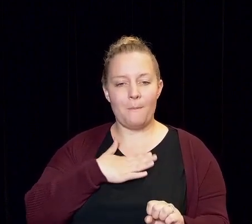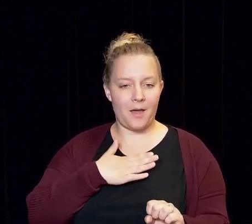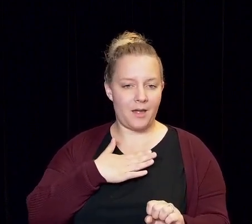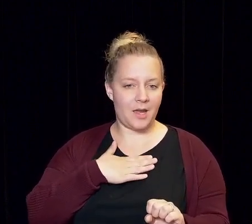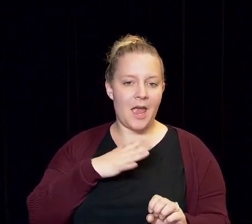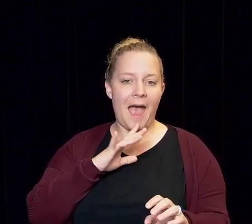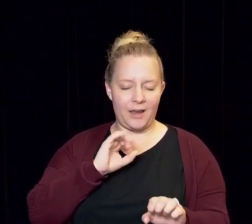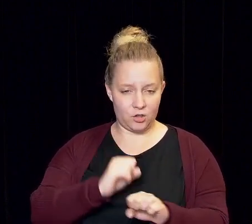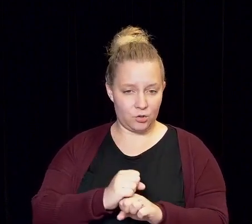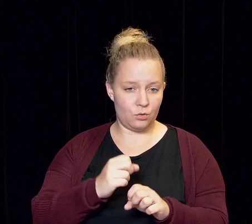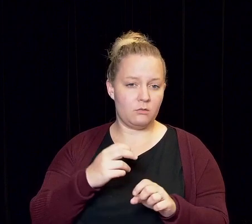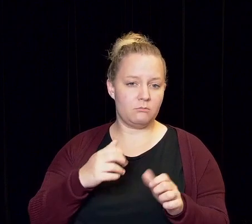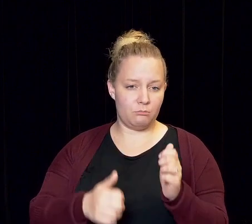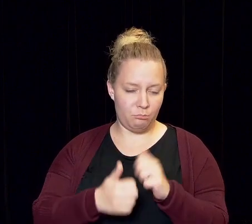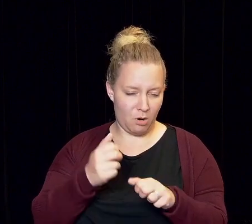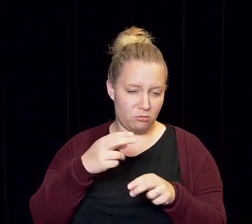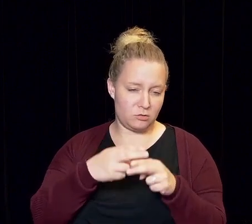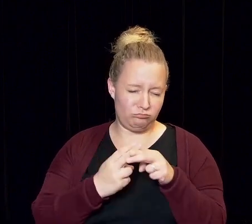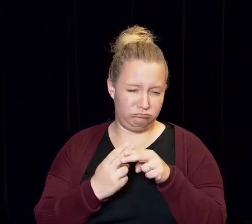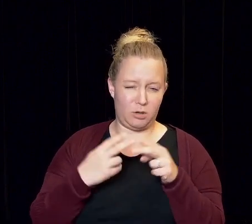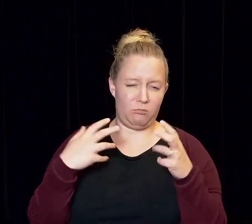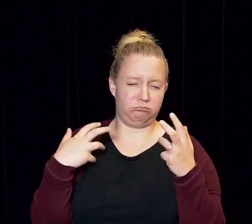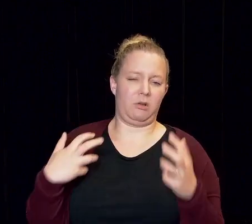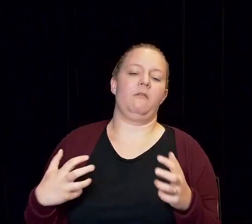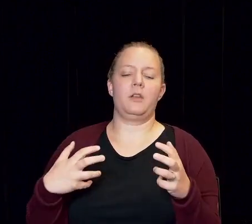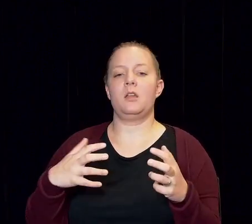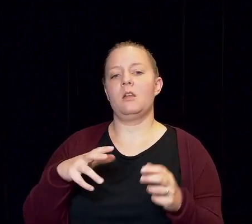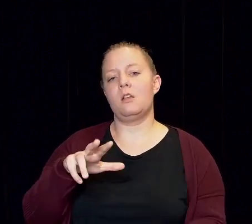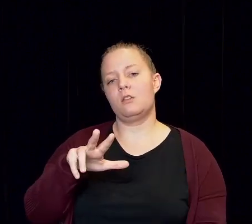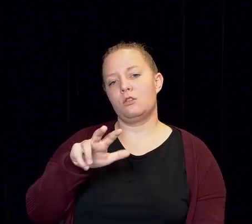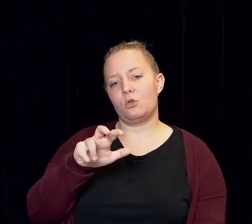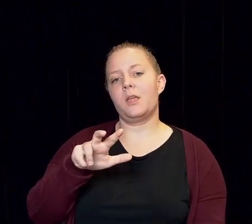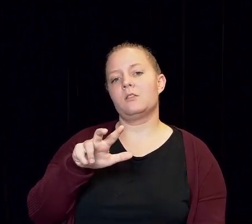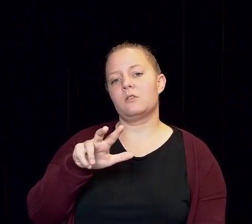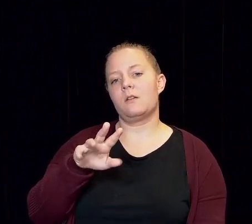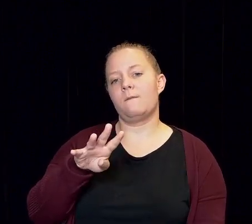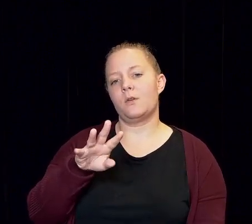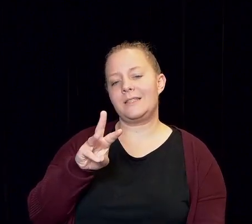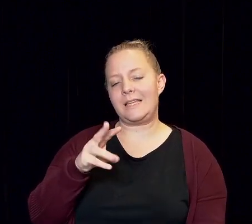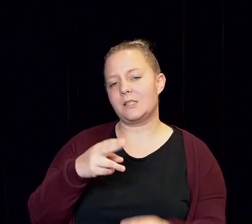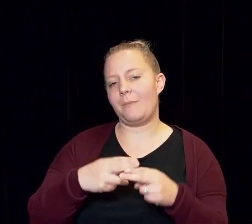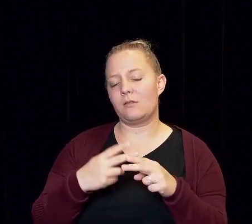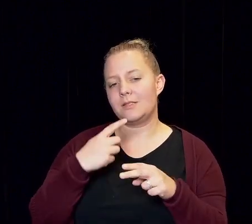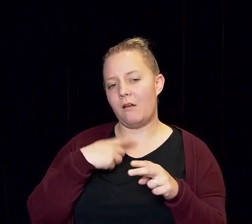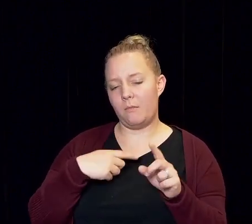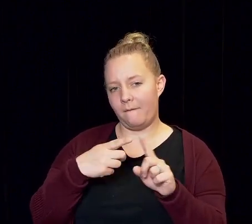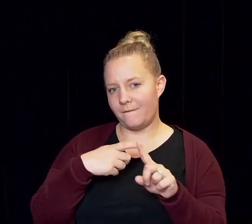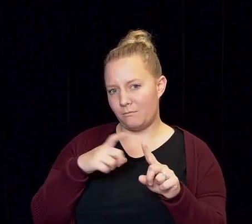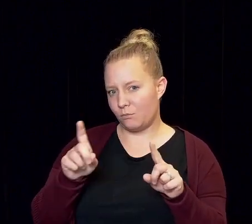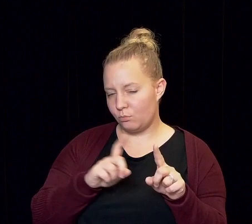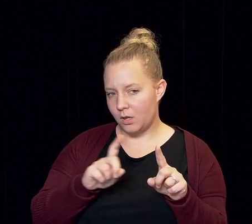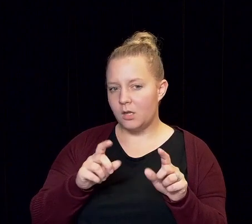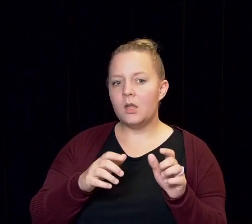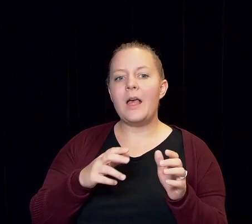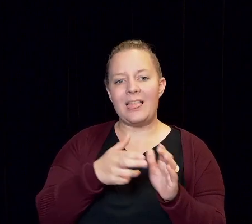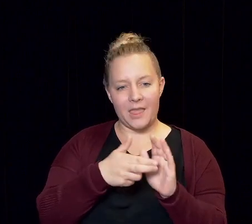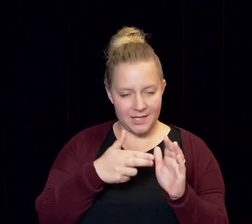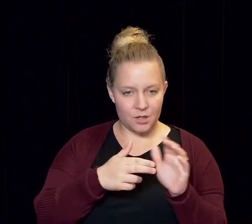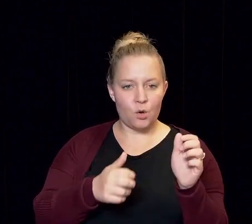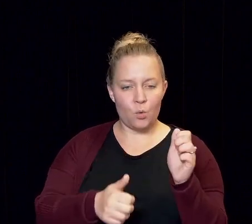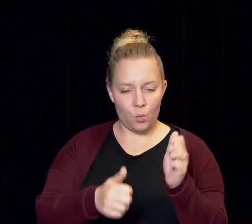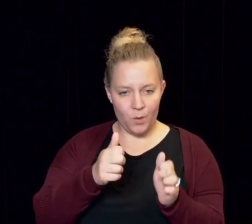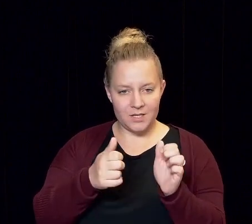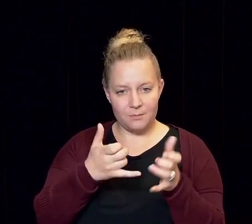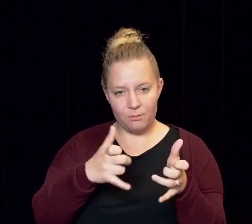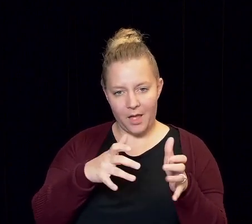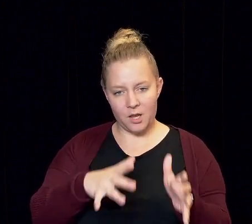actual heaviest weight was 346 pounds. You're going to need to tell me a source where you can find that, and I want you to list which player it was so I know that you looked that